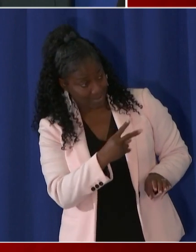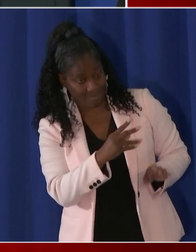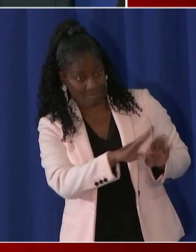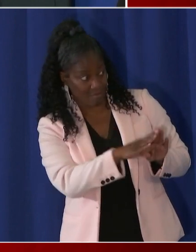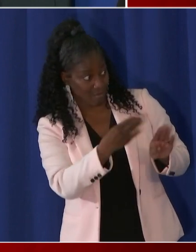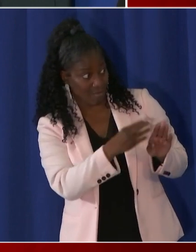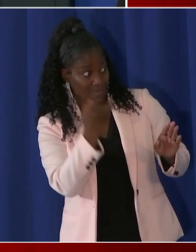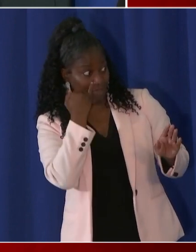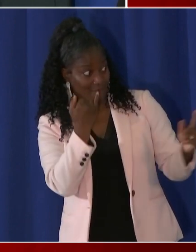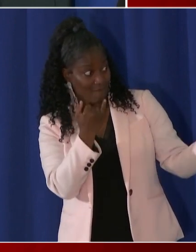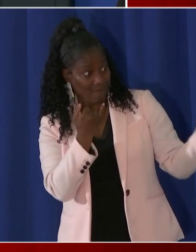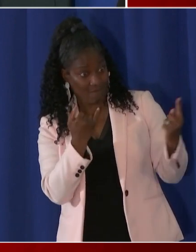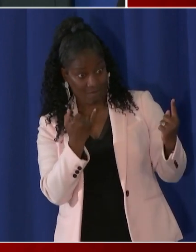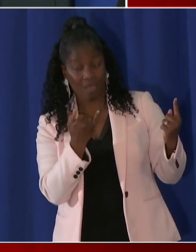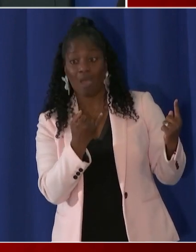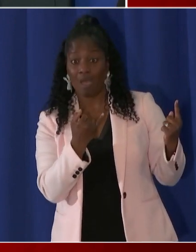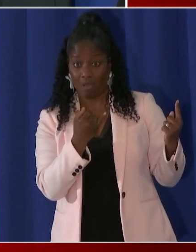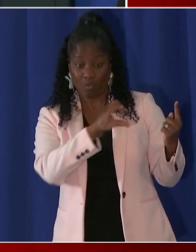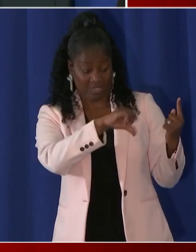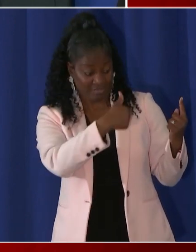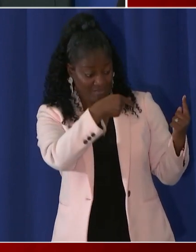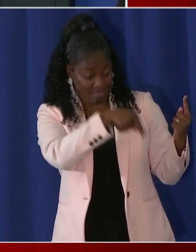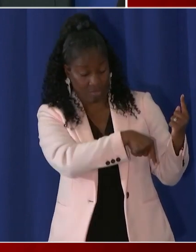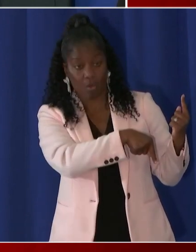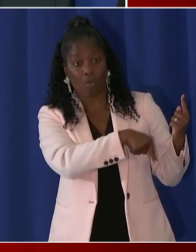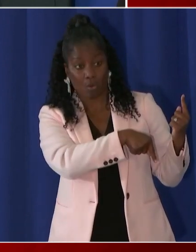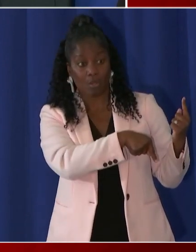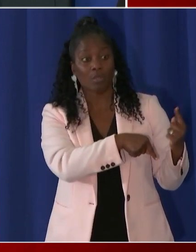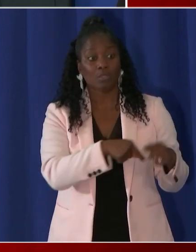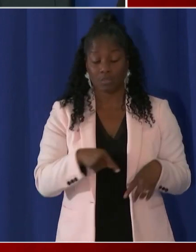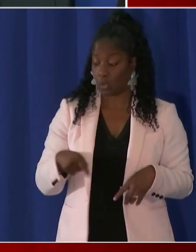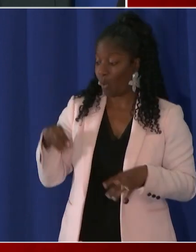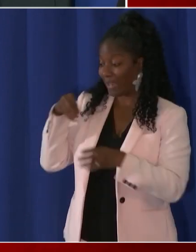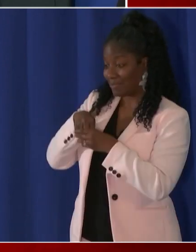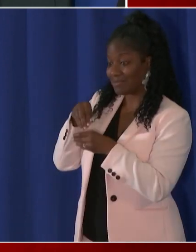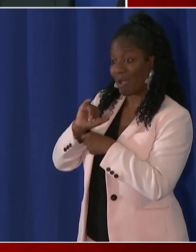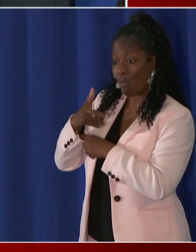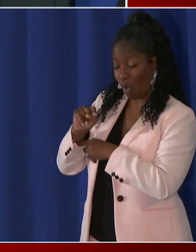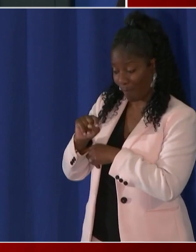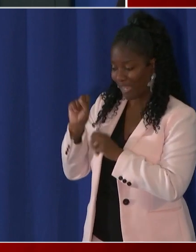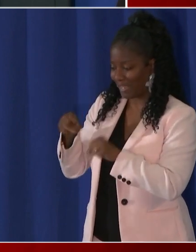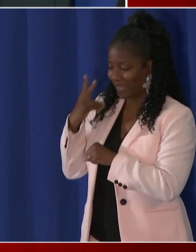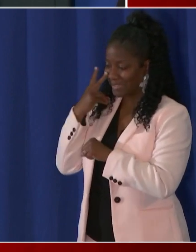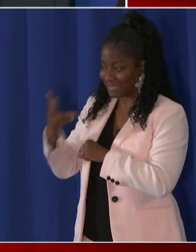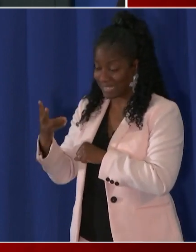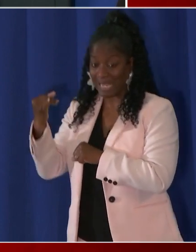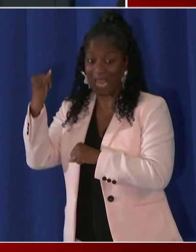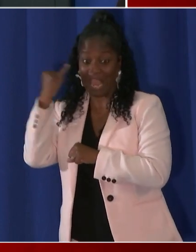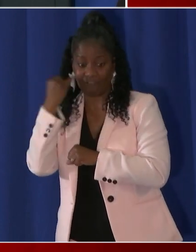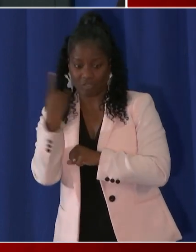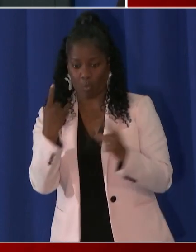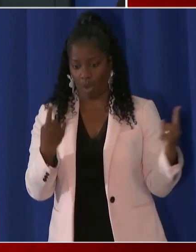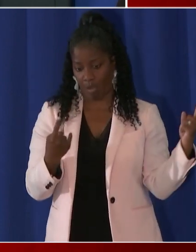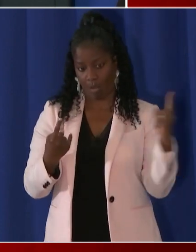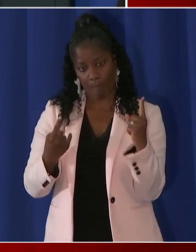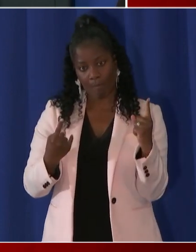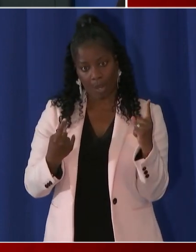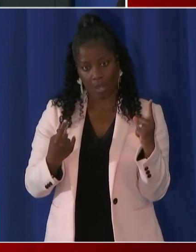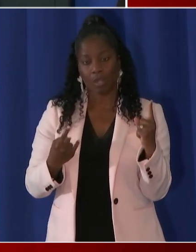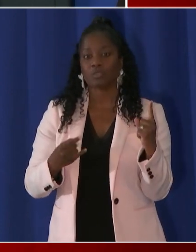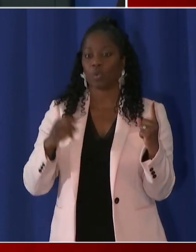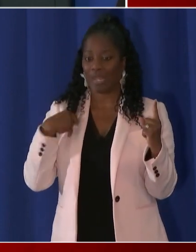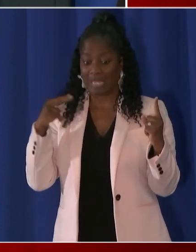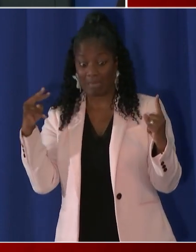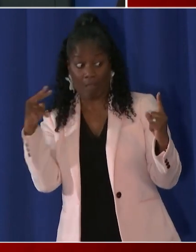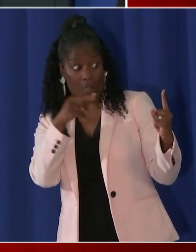that we've done. It was recently placed there, and it was absolutely for the purposes of seeing law